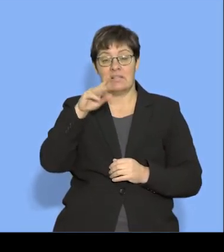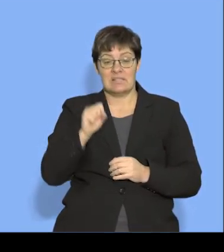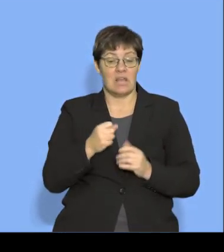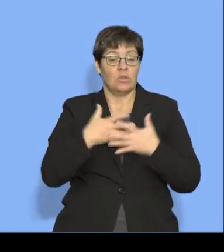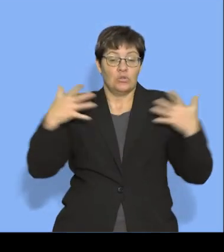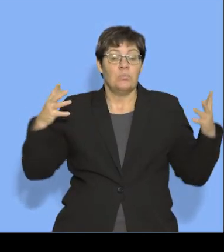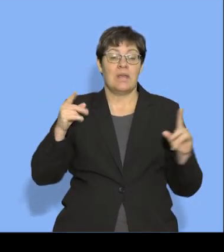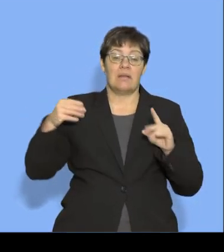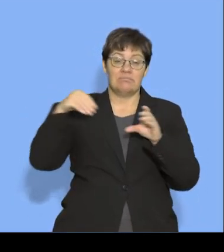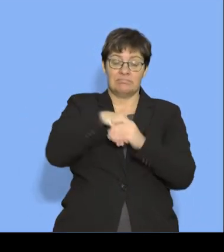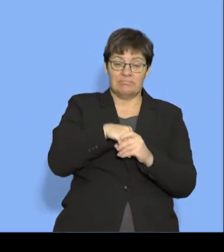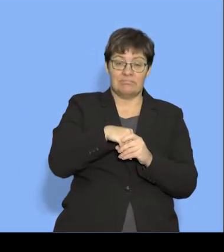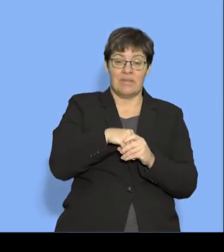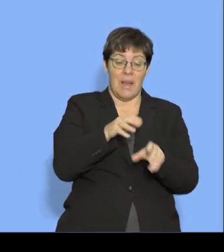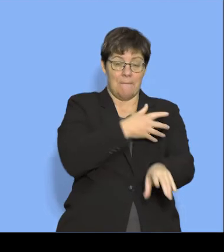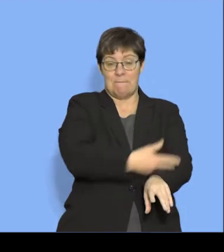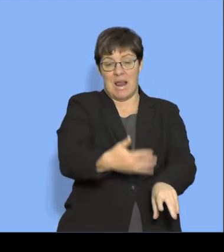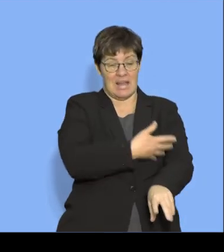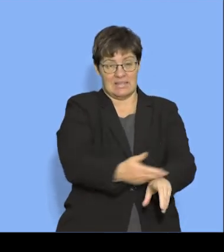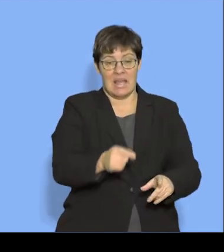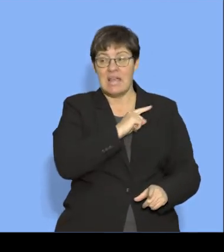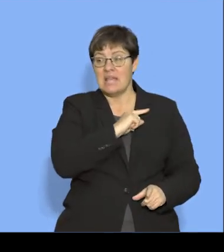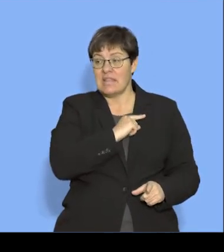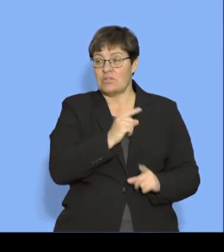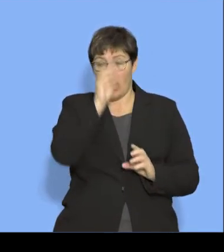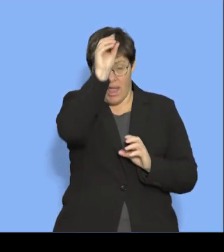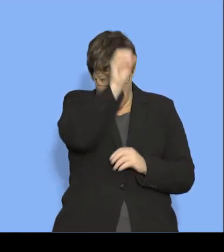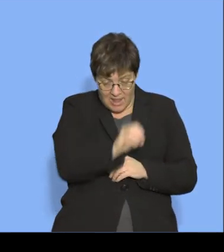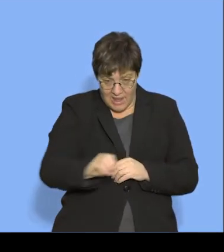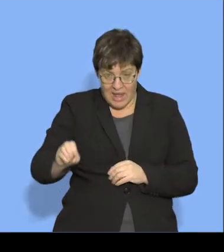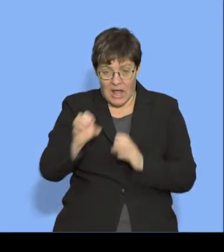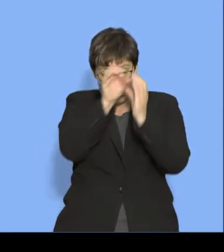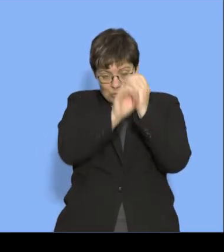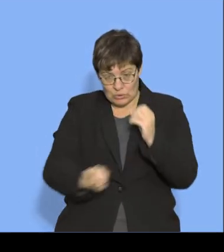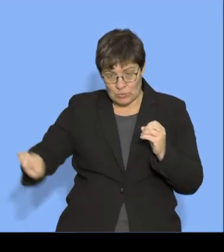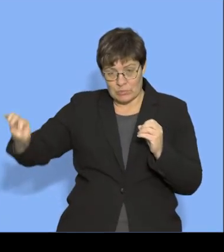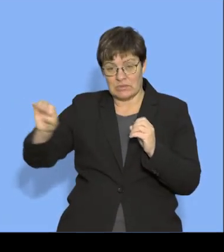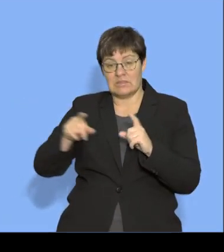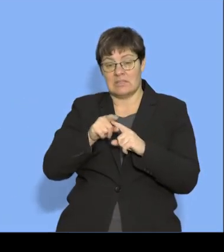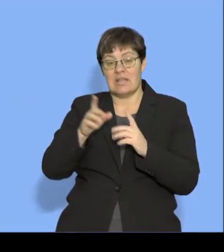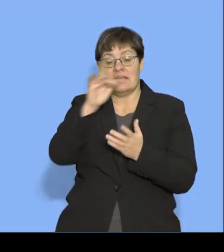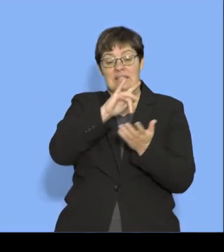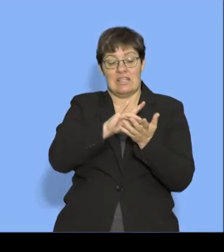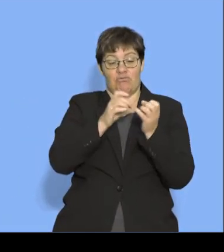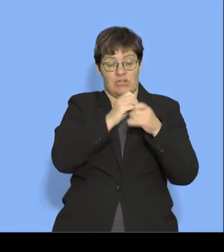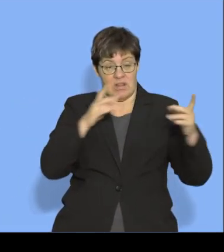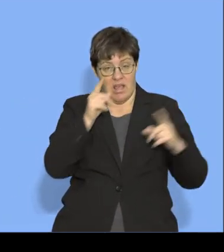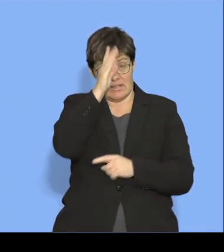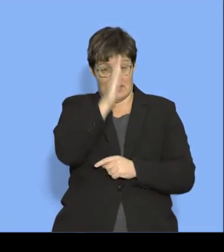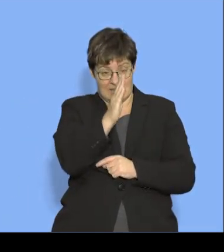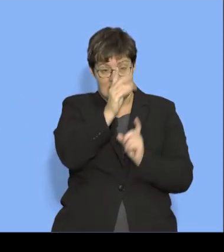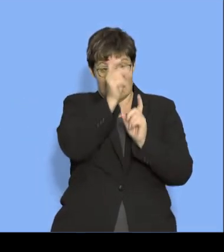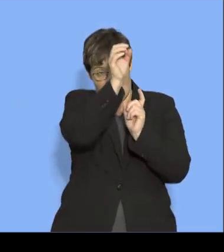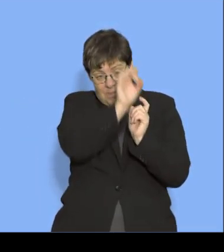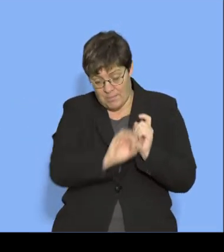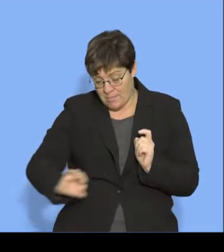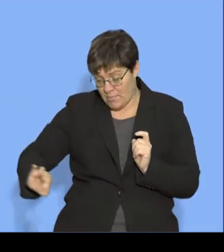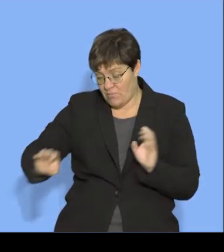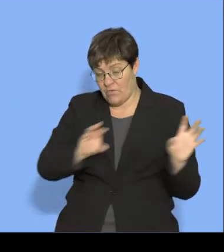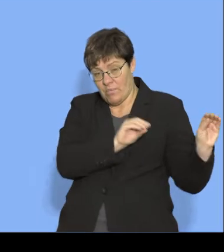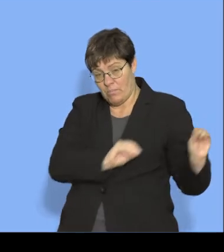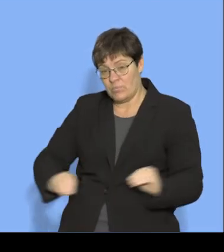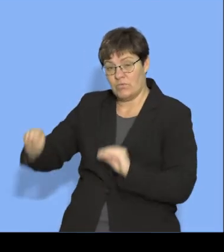lipids are too large to get into the blood capillaries, and they are absorbed into these tubes that start in the central villus,